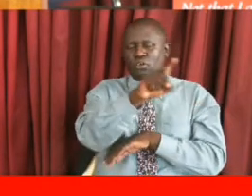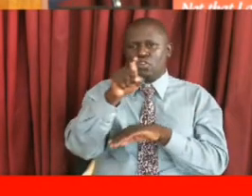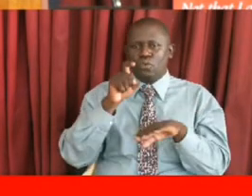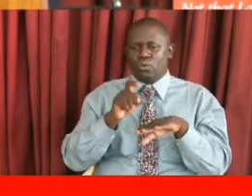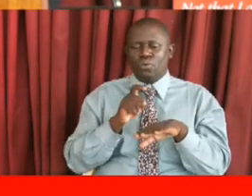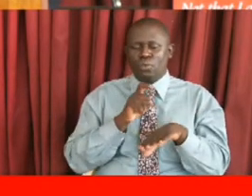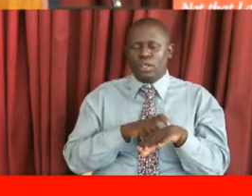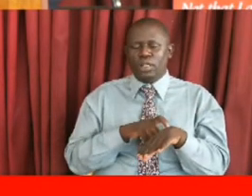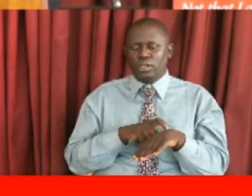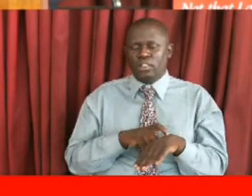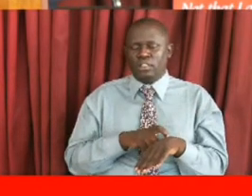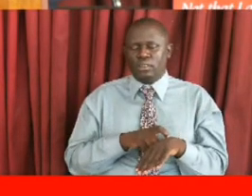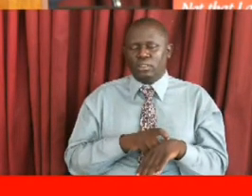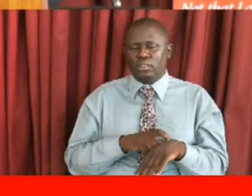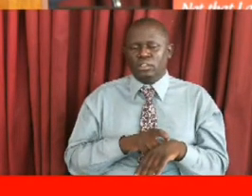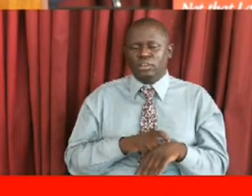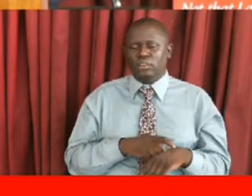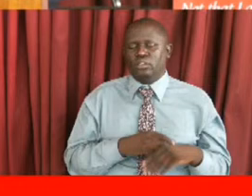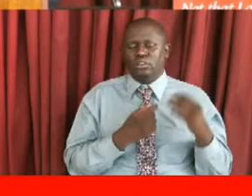drawed